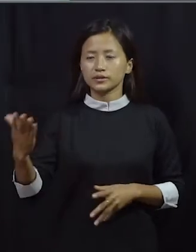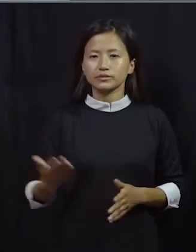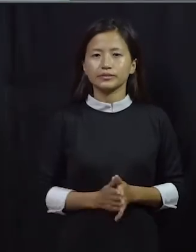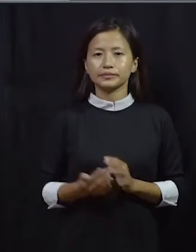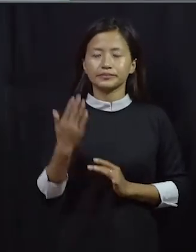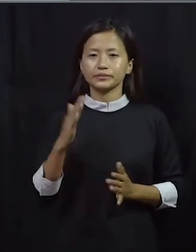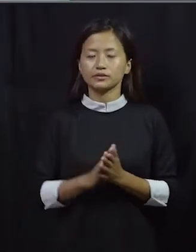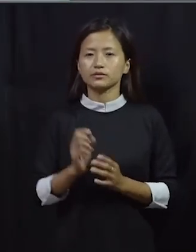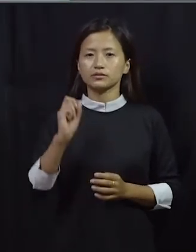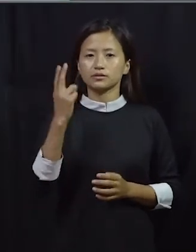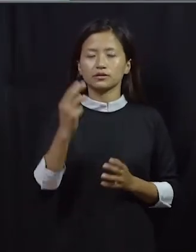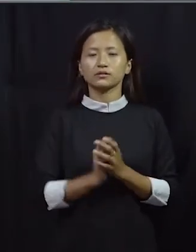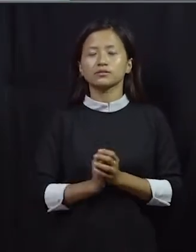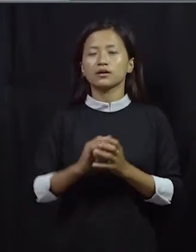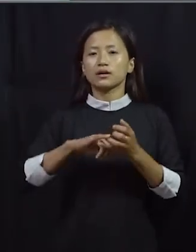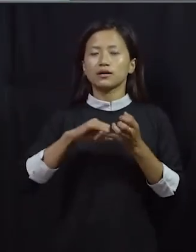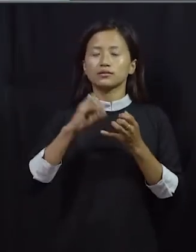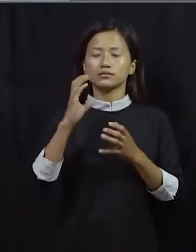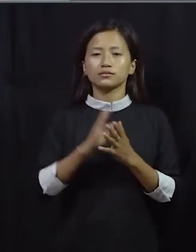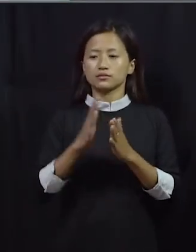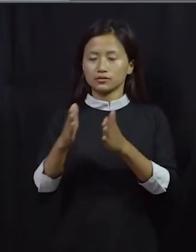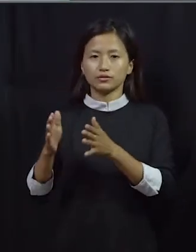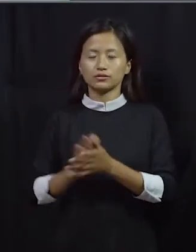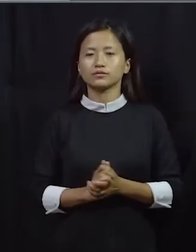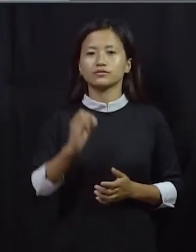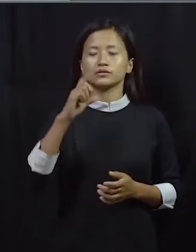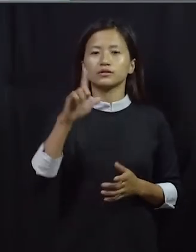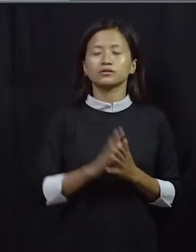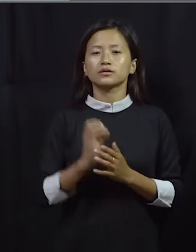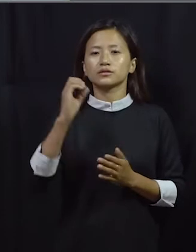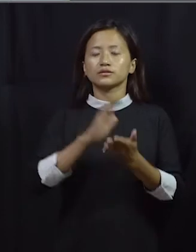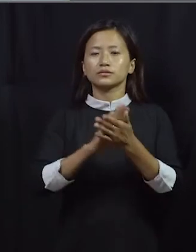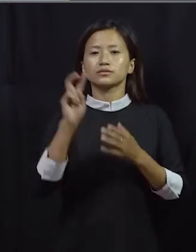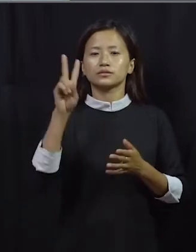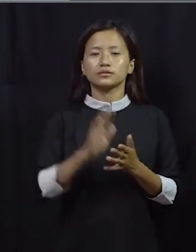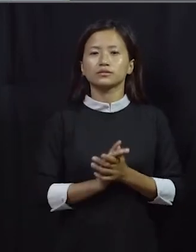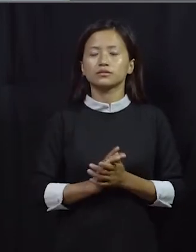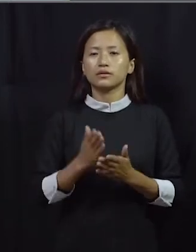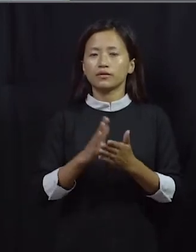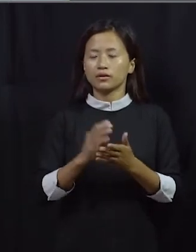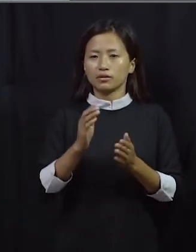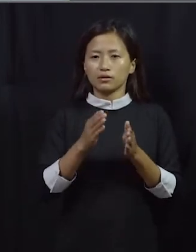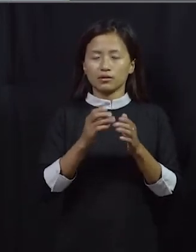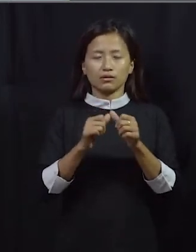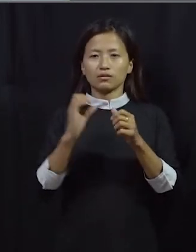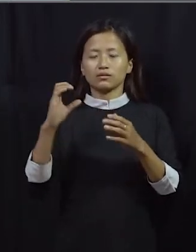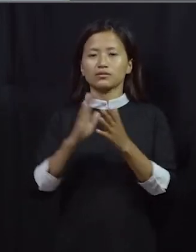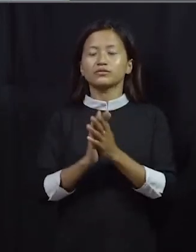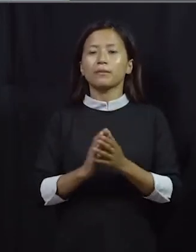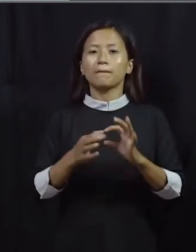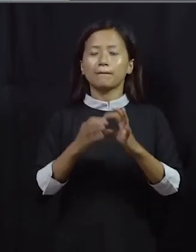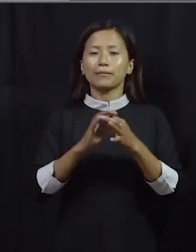Welcome back to second session of chapter 2, that is accounting for partnership firm